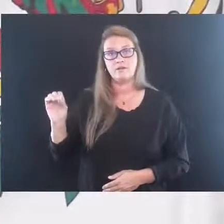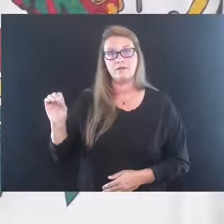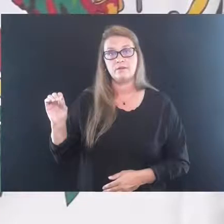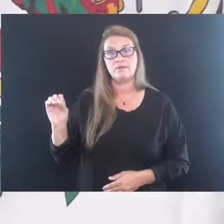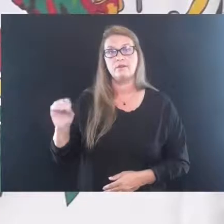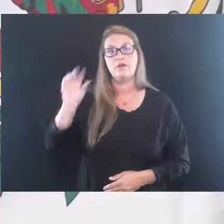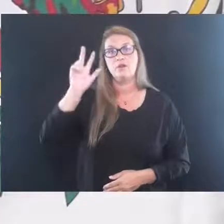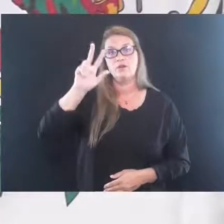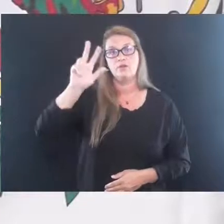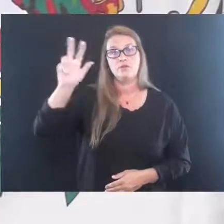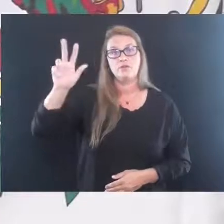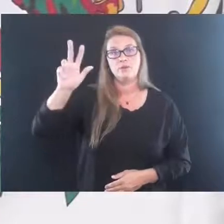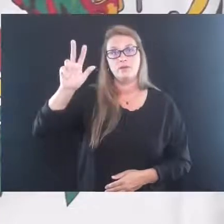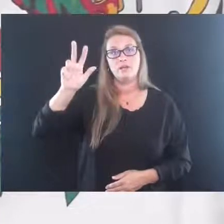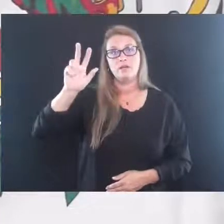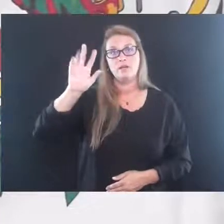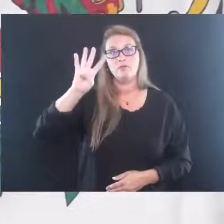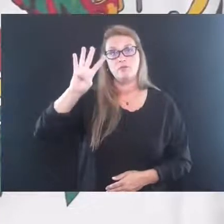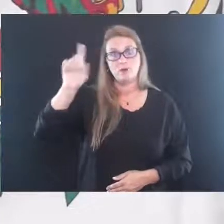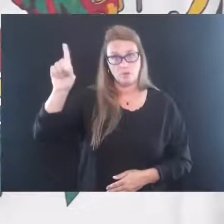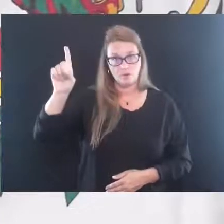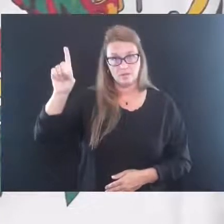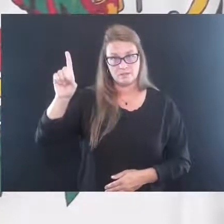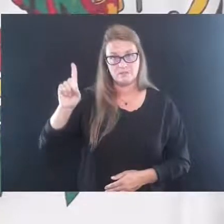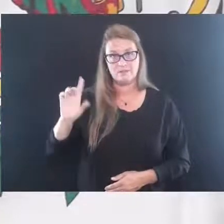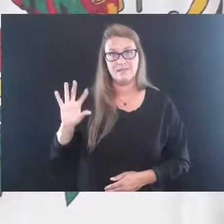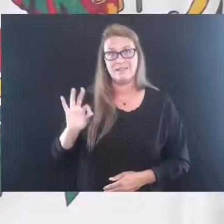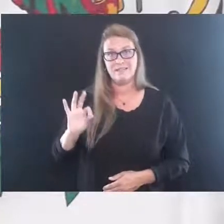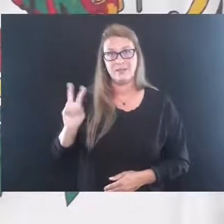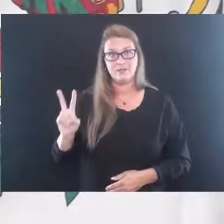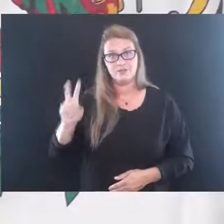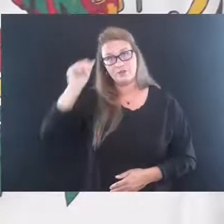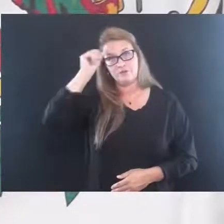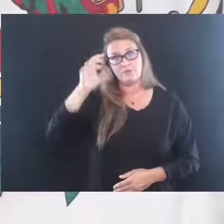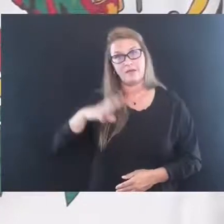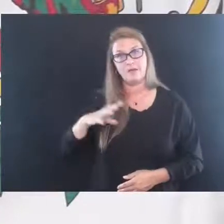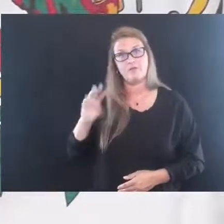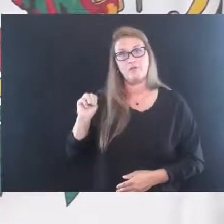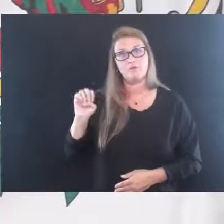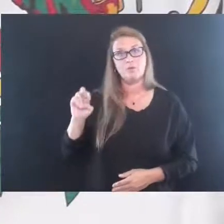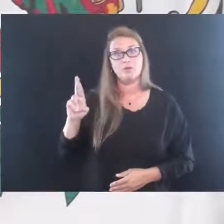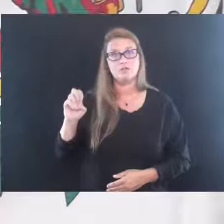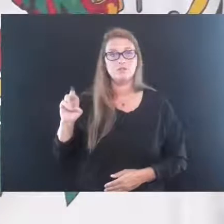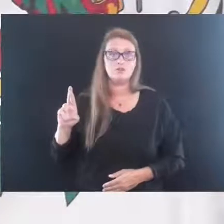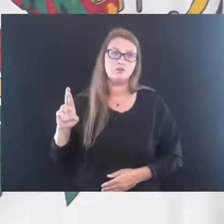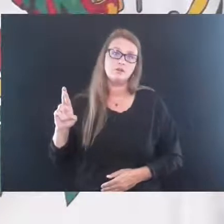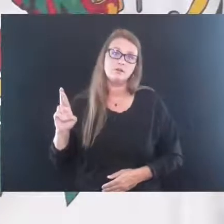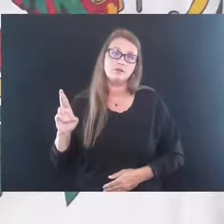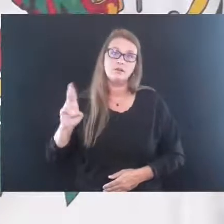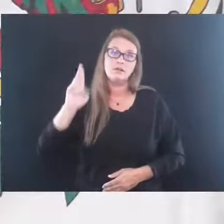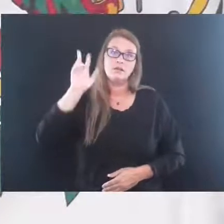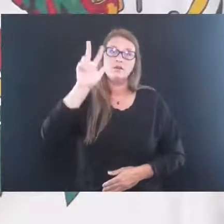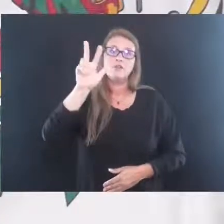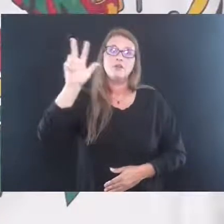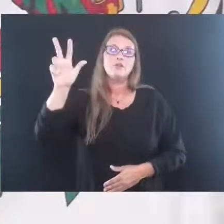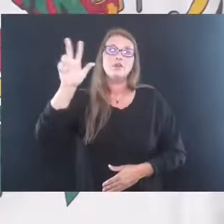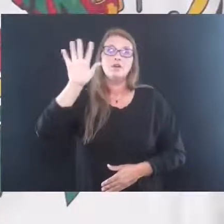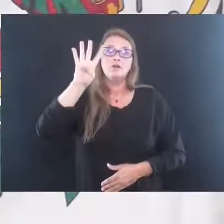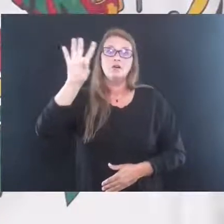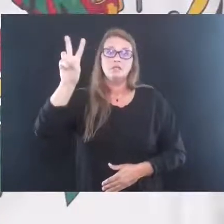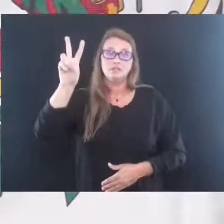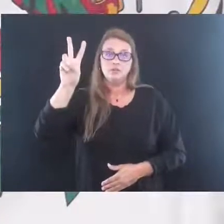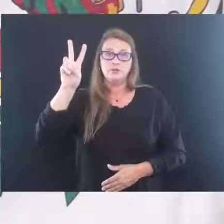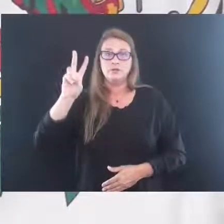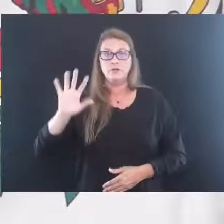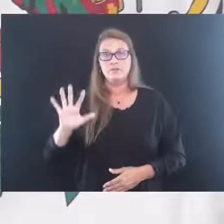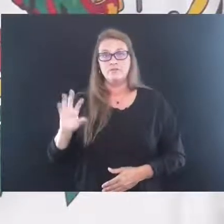The 3,341st death is a 92-year-old male from Mercer County. The 3,342nd death,